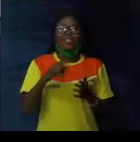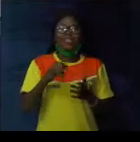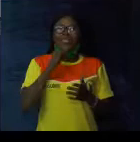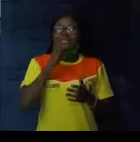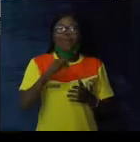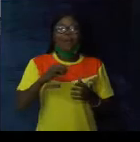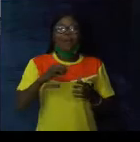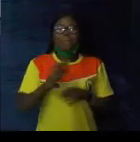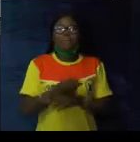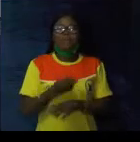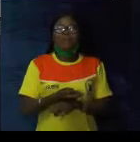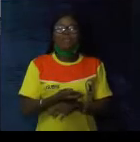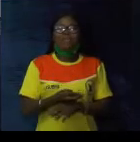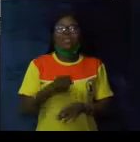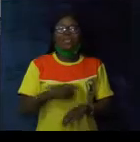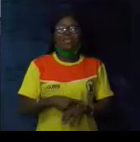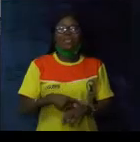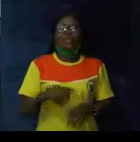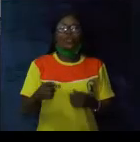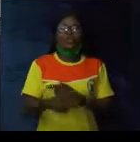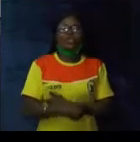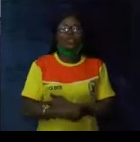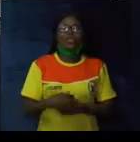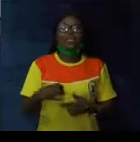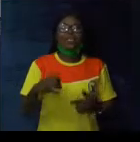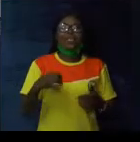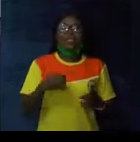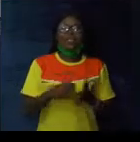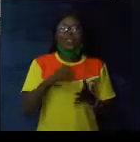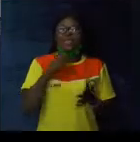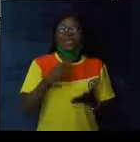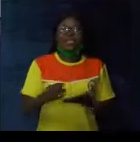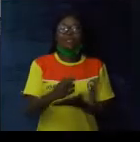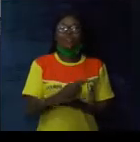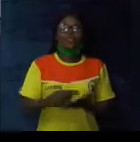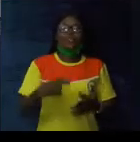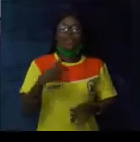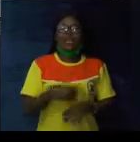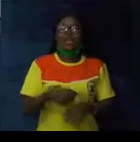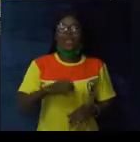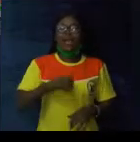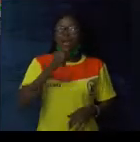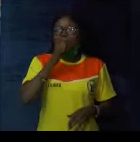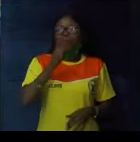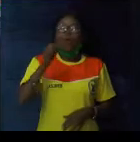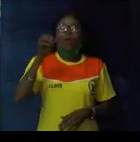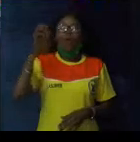time. Today, that means it is revision time. I am Uncle Agbaje.